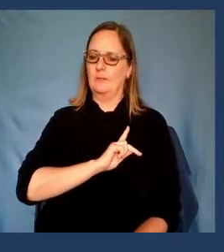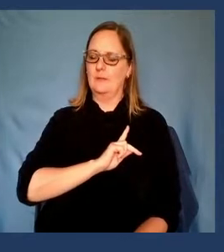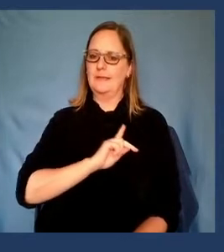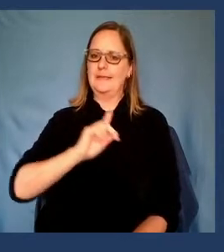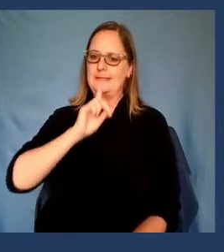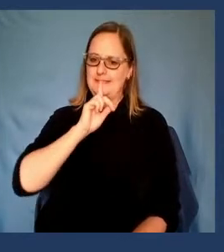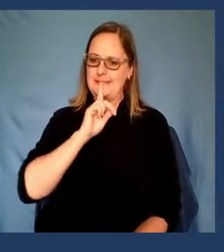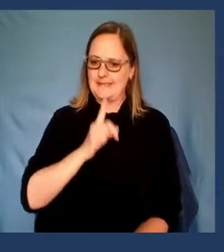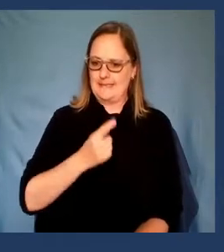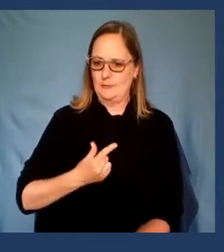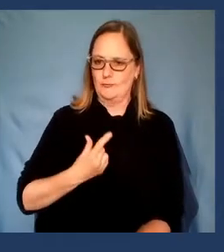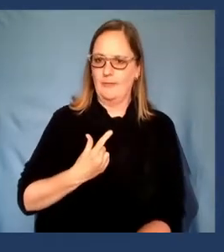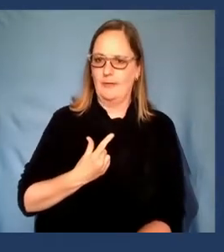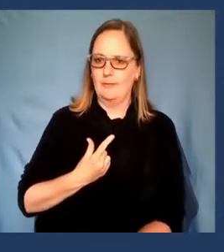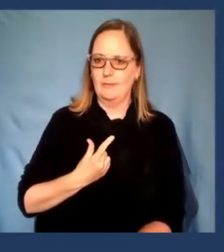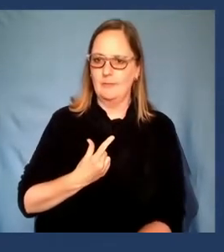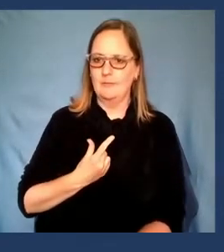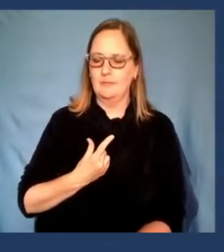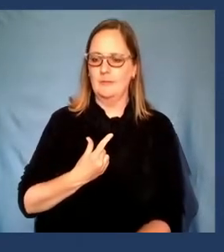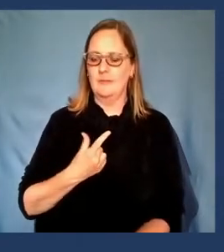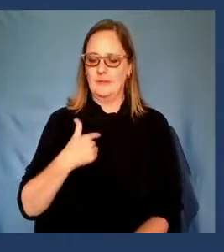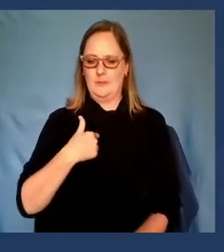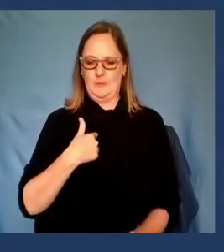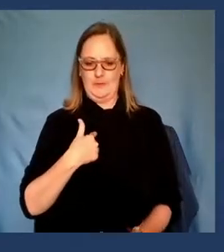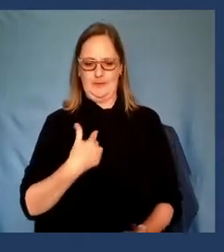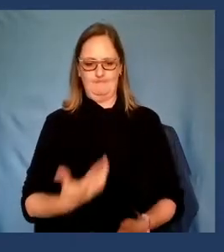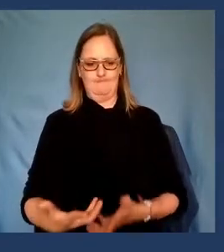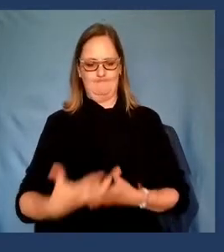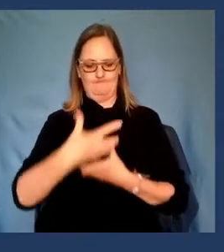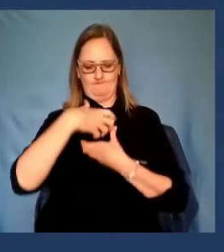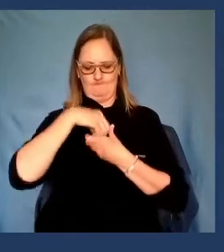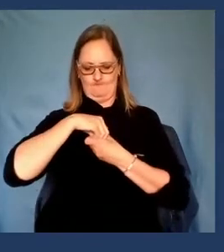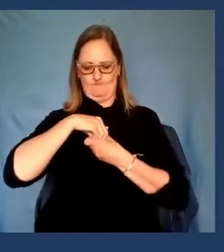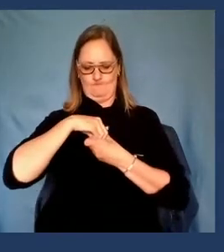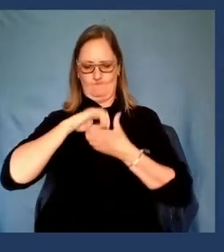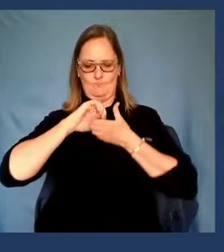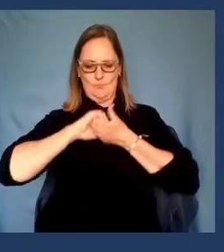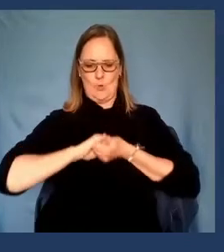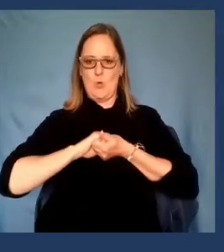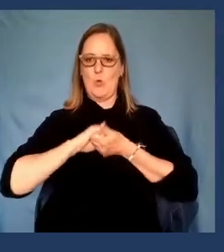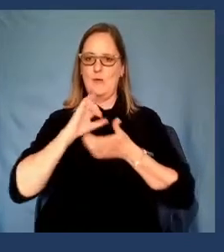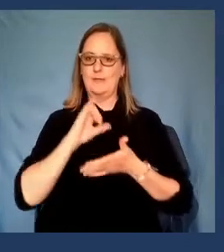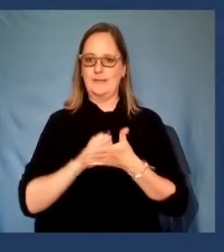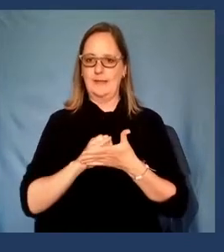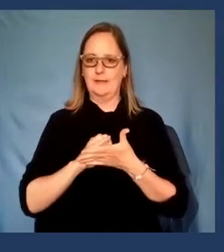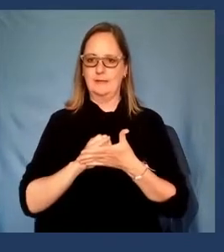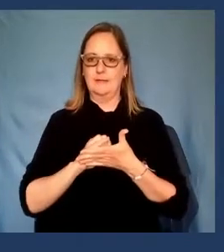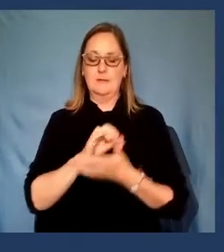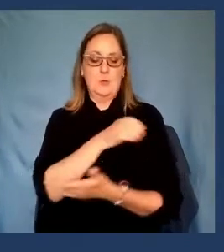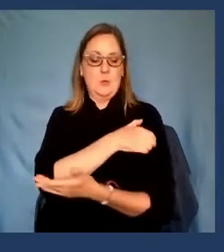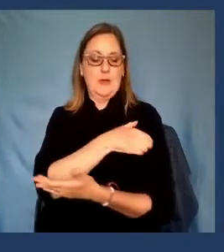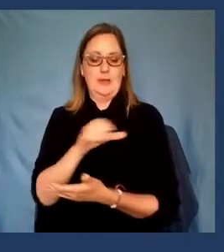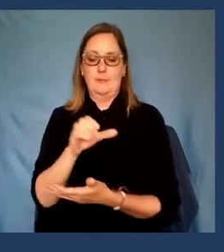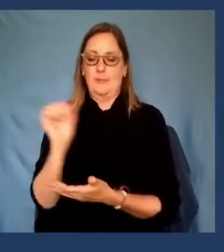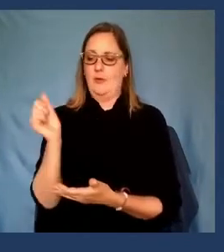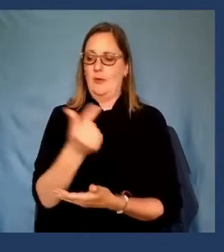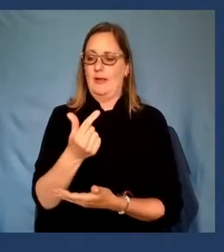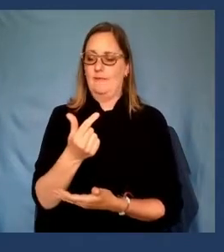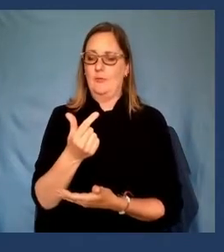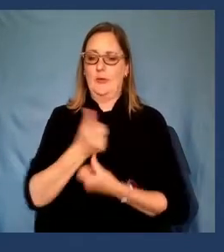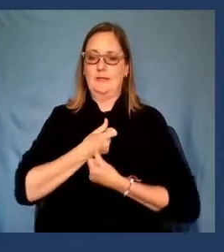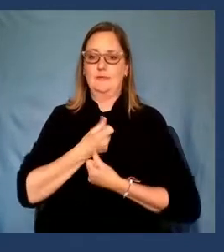we own and we empower everyone to talk about. And that's really where we're going to dig in after this